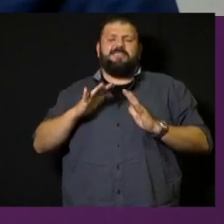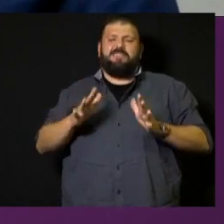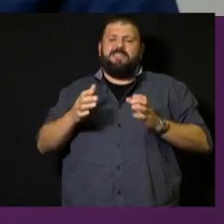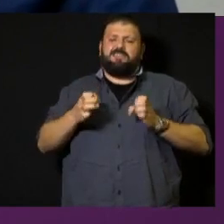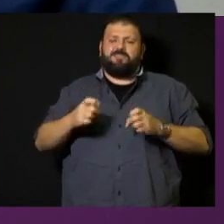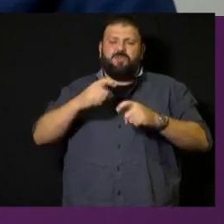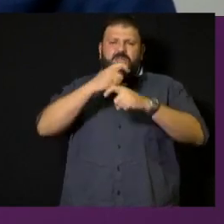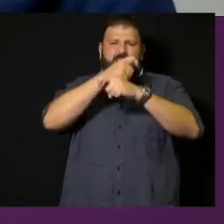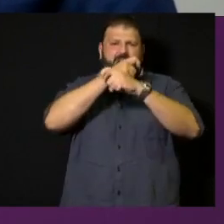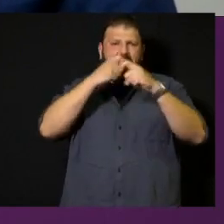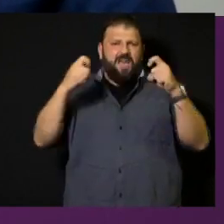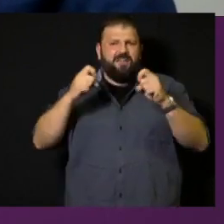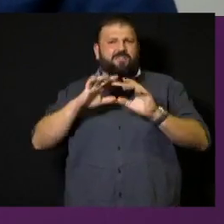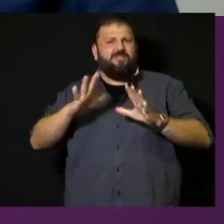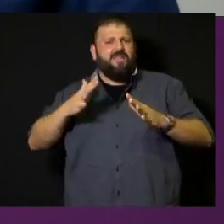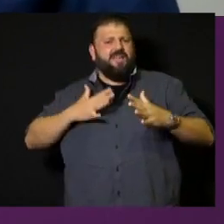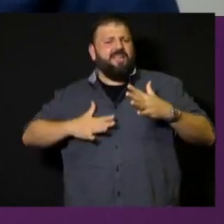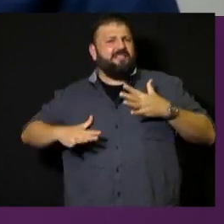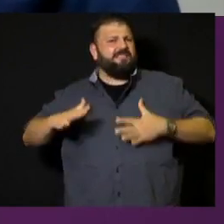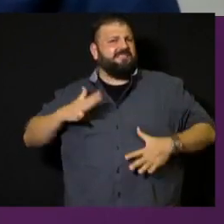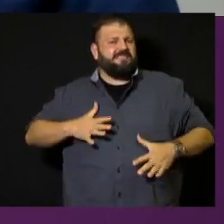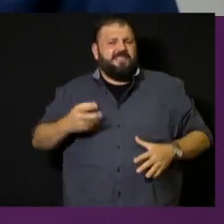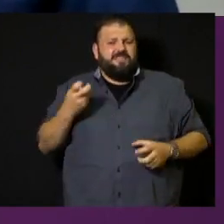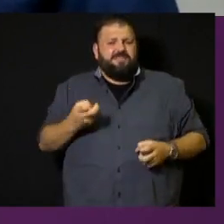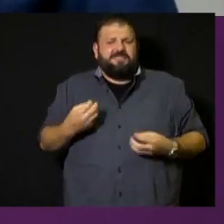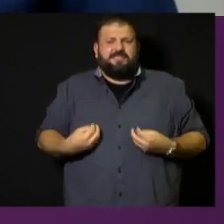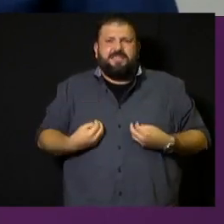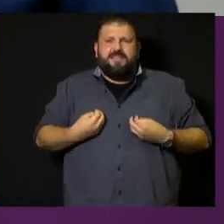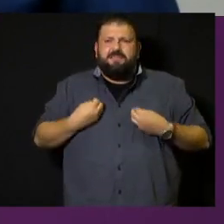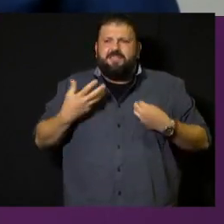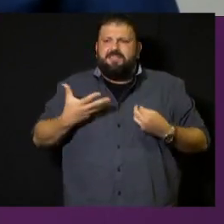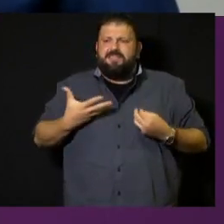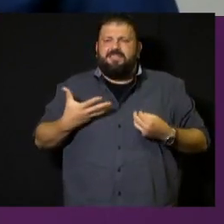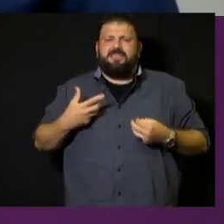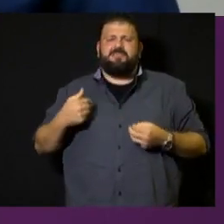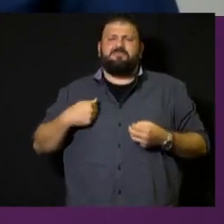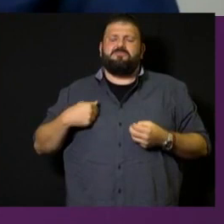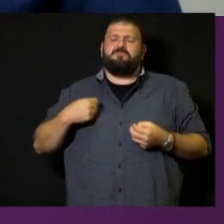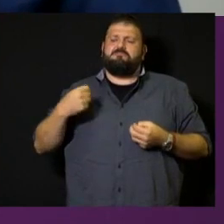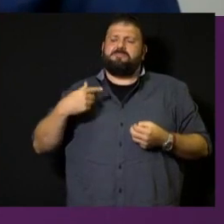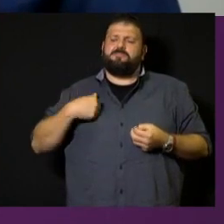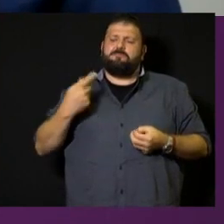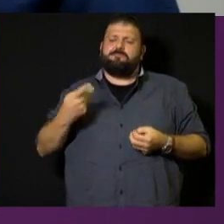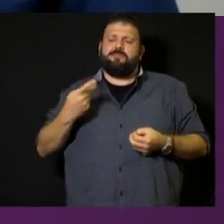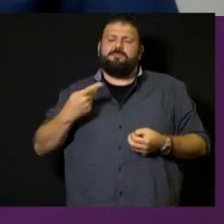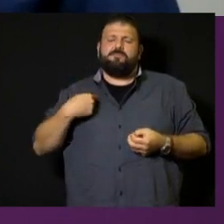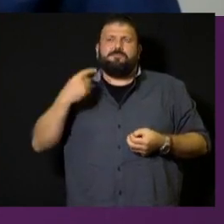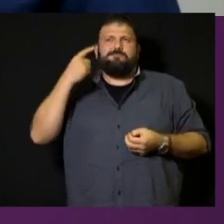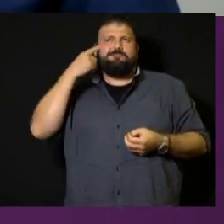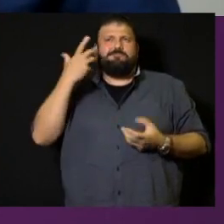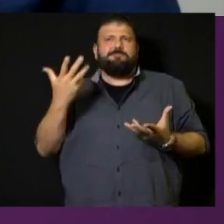I'm fed up. I'm tired of this life I have. And I ask a question: